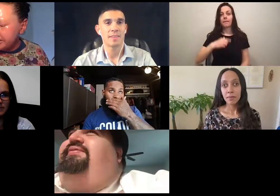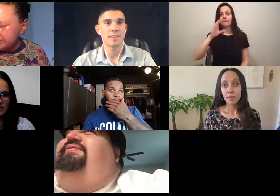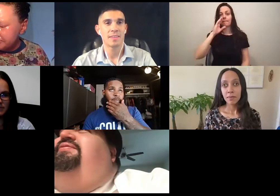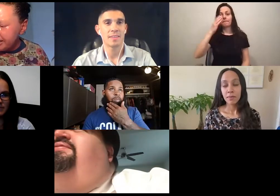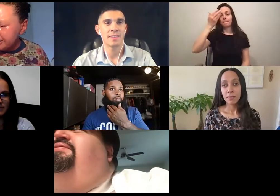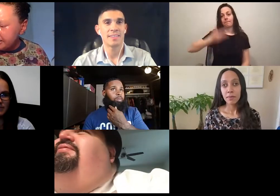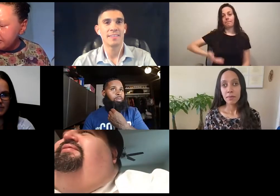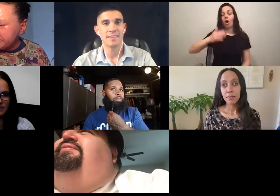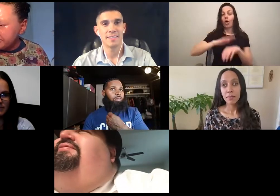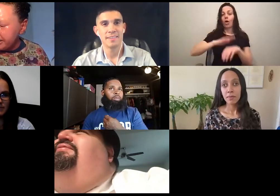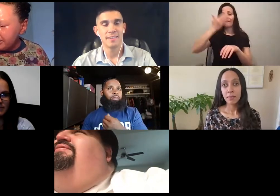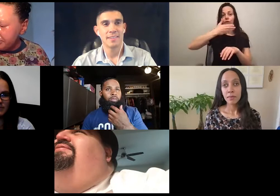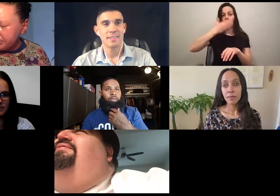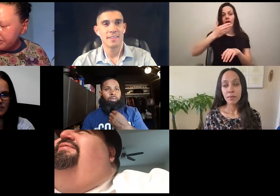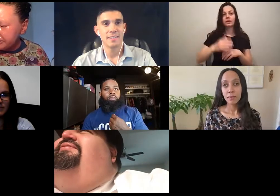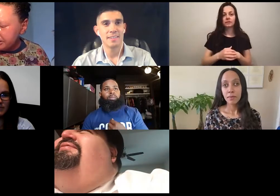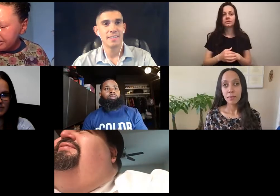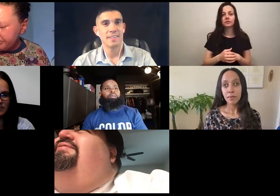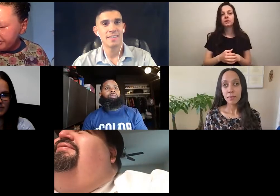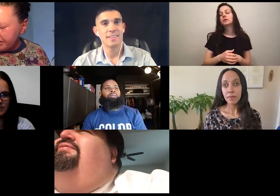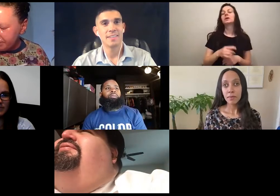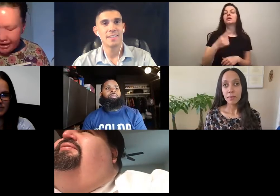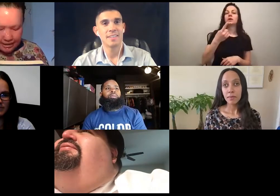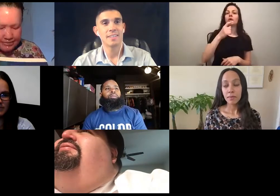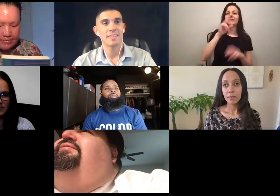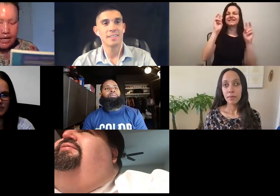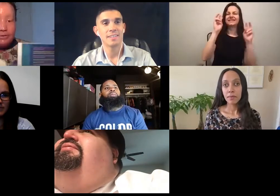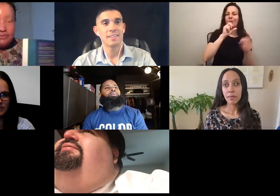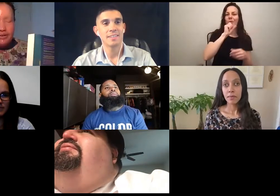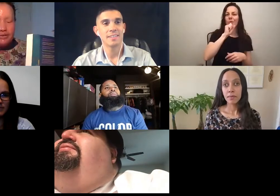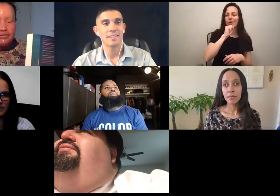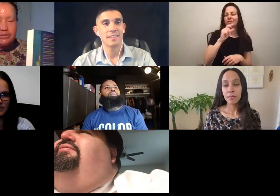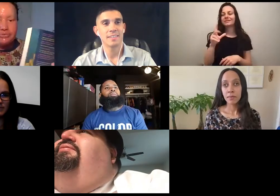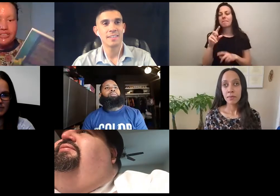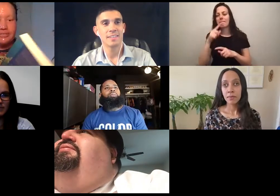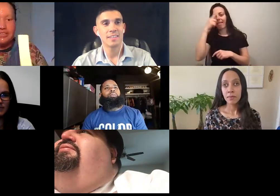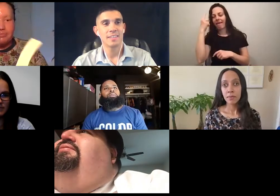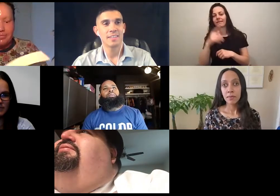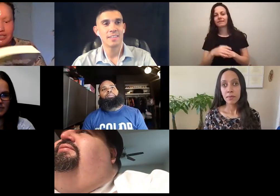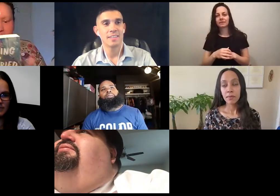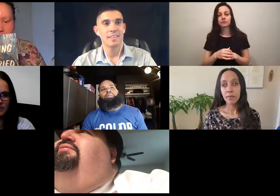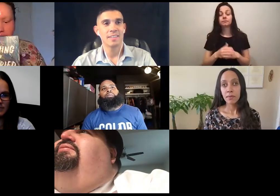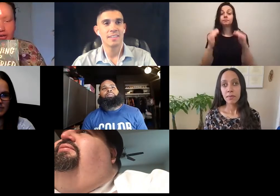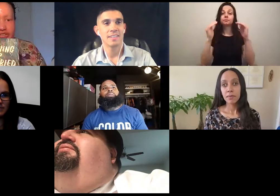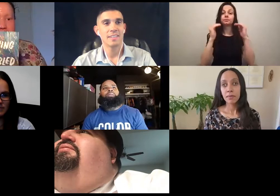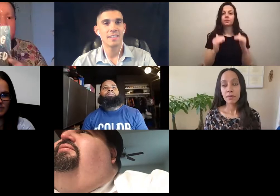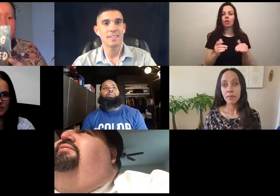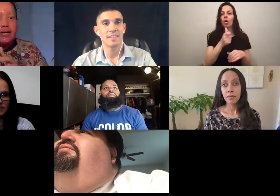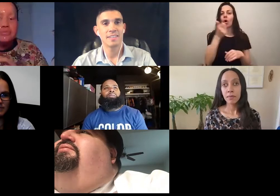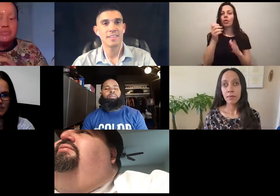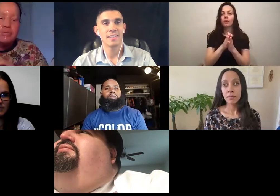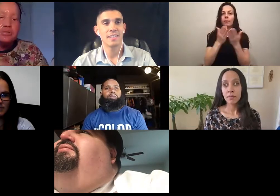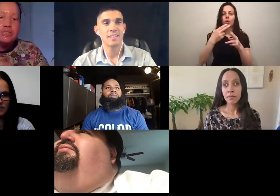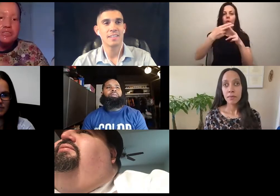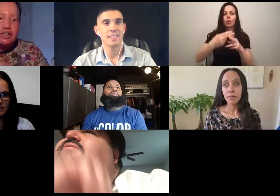orange text and black with Say Hello in orange, Carly Finlay in black. And also the most recent, which I'm even more proud of, is Growing